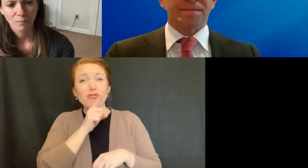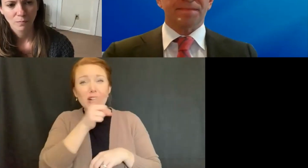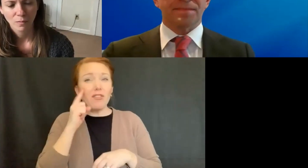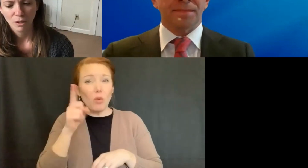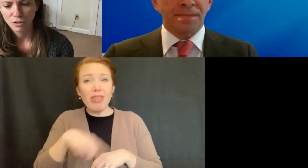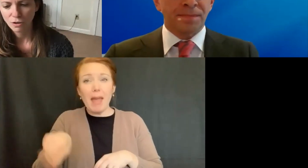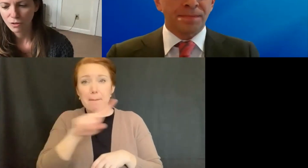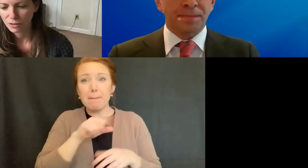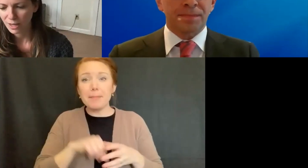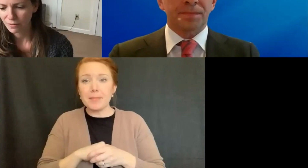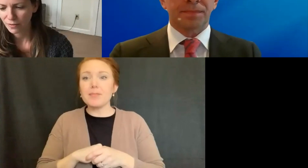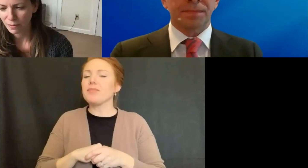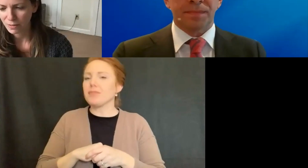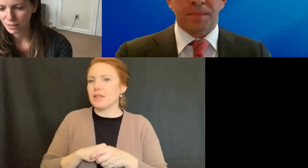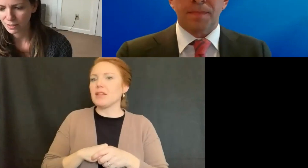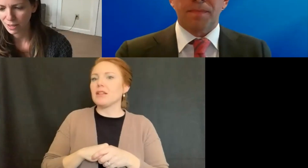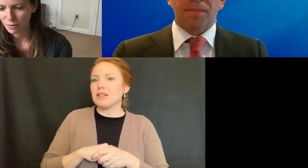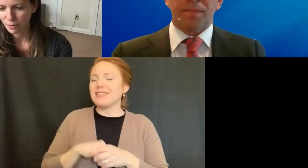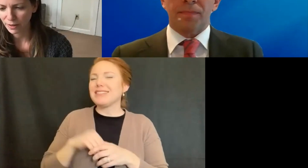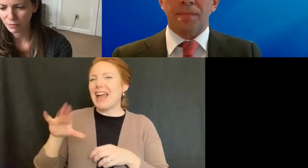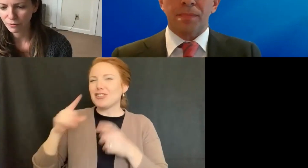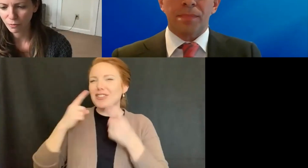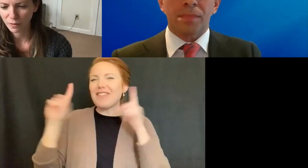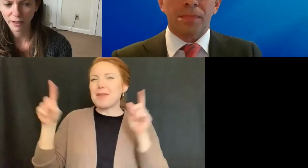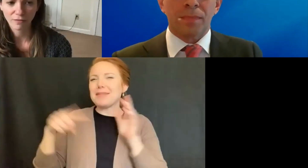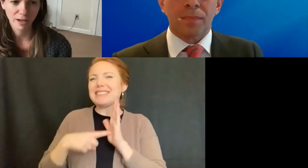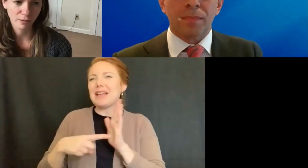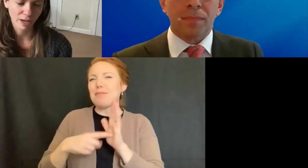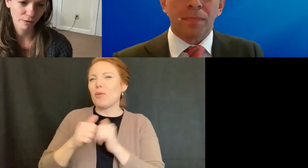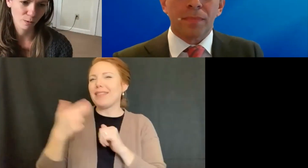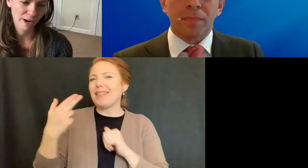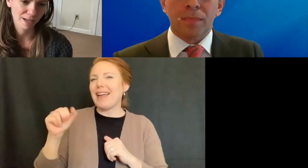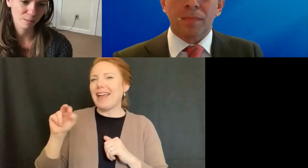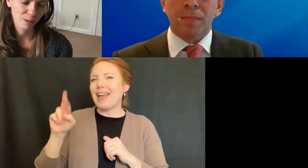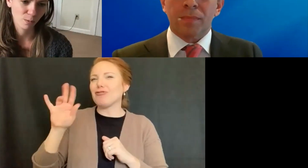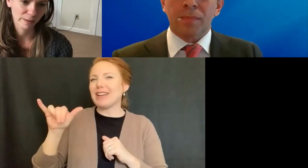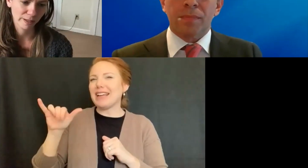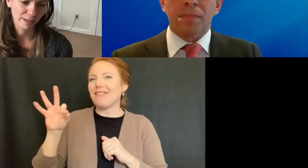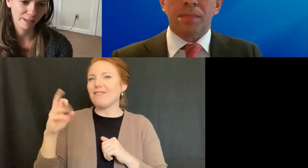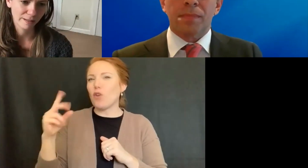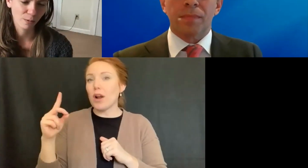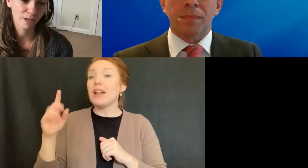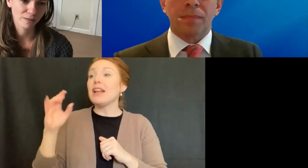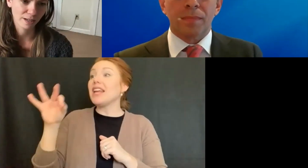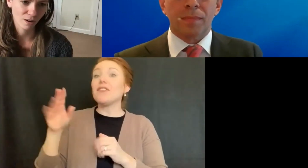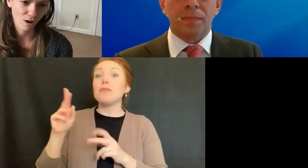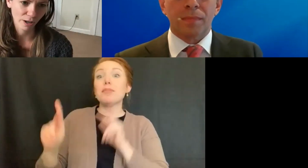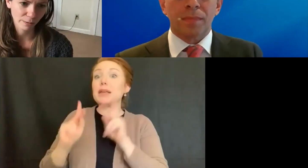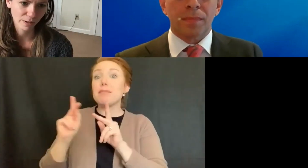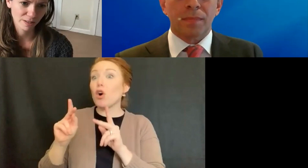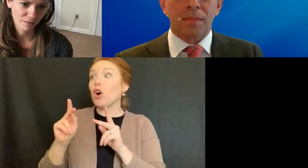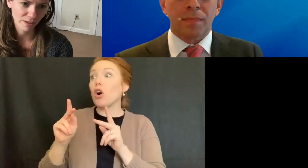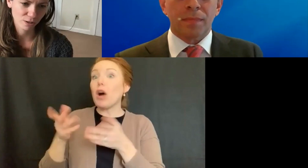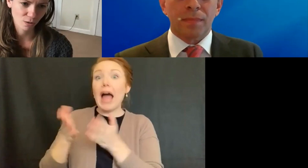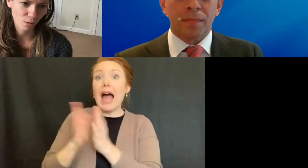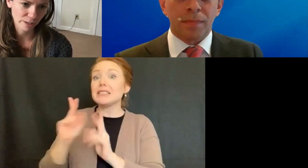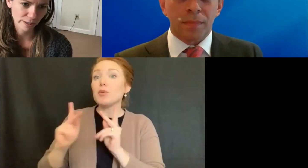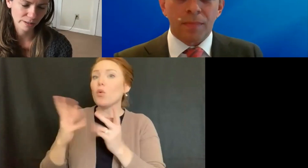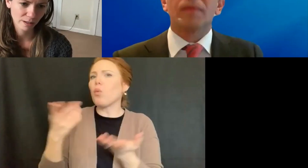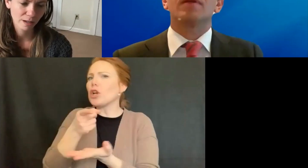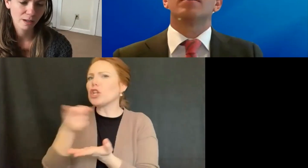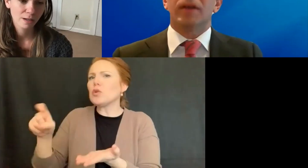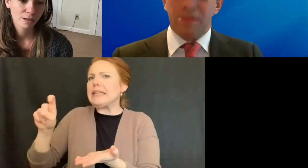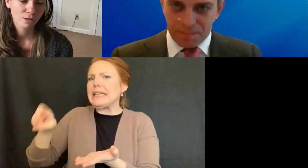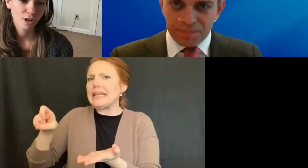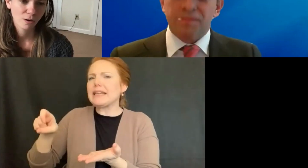doing? So there's that famous example with Henry Ford. Like if Henry Ford asked people what they needed, they wouldn't have said a car, they would have said faster